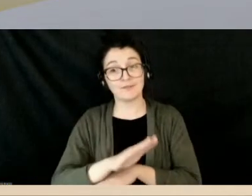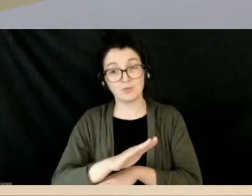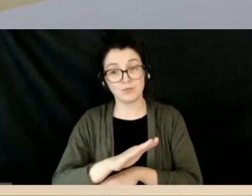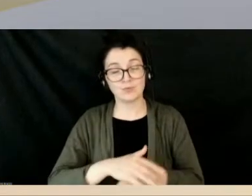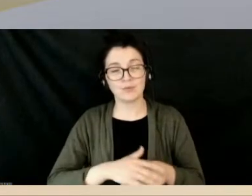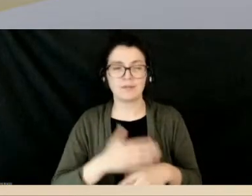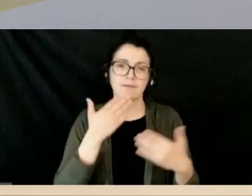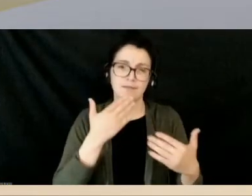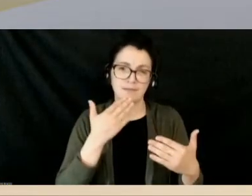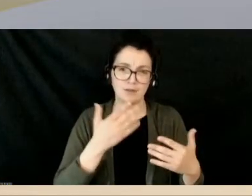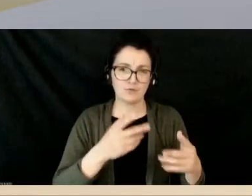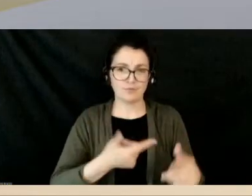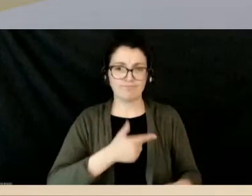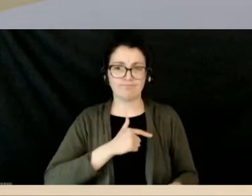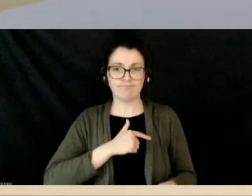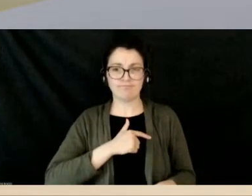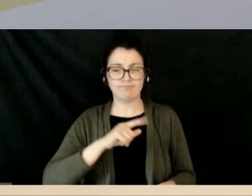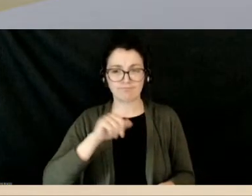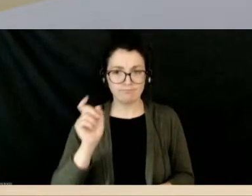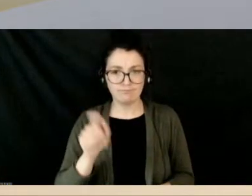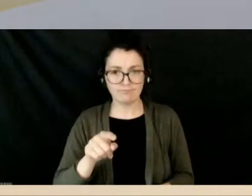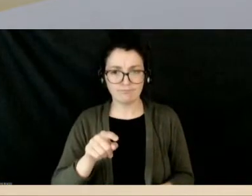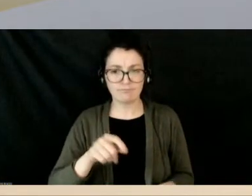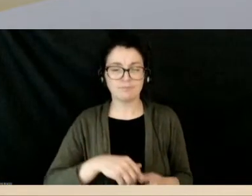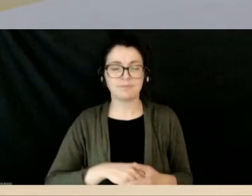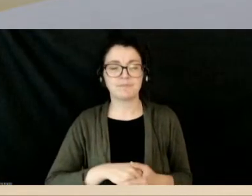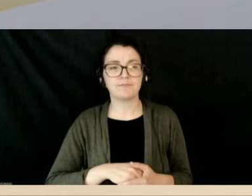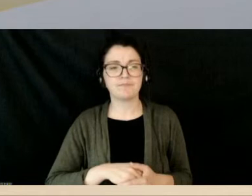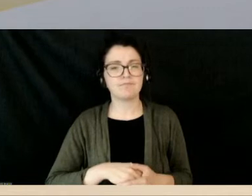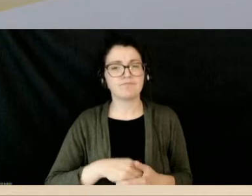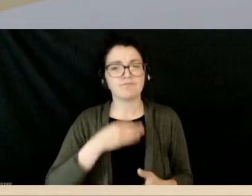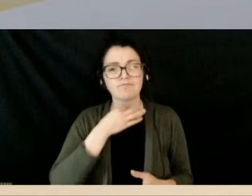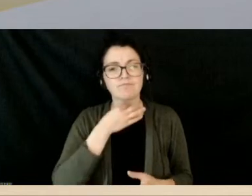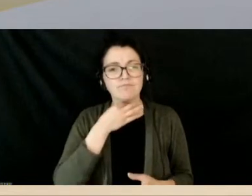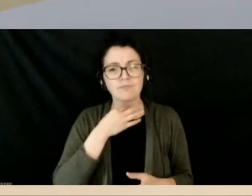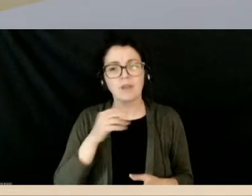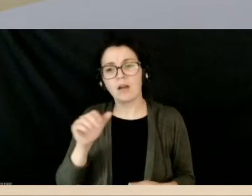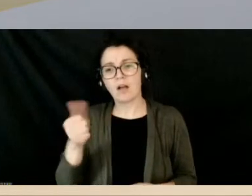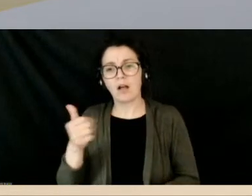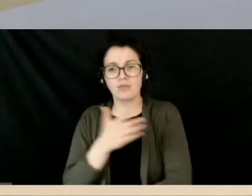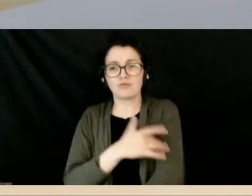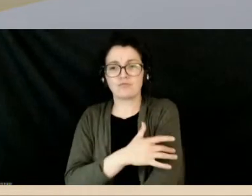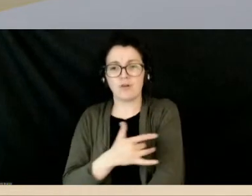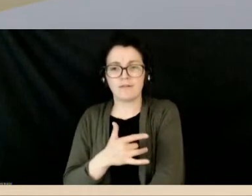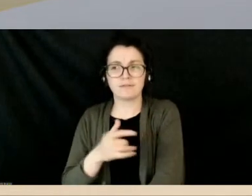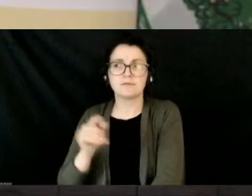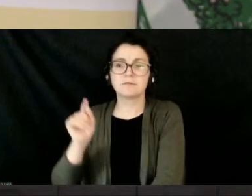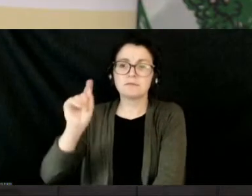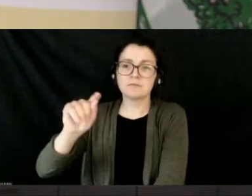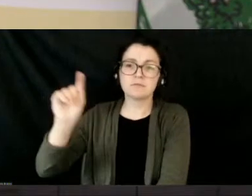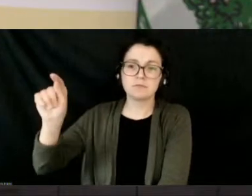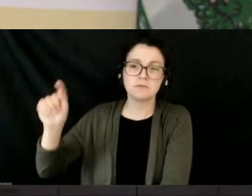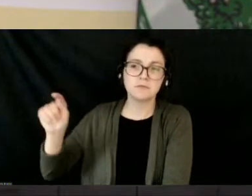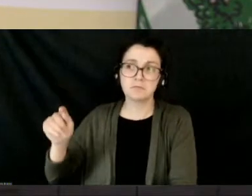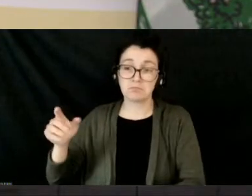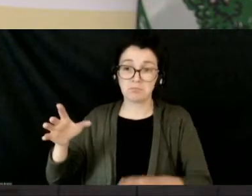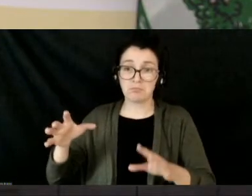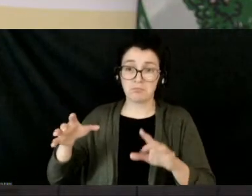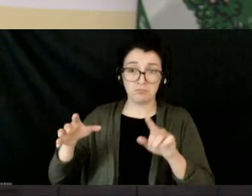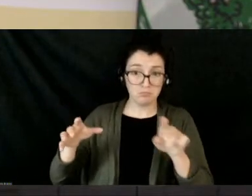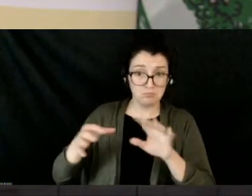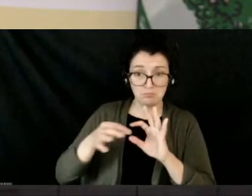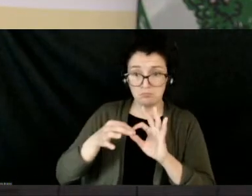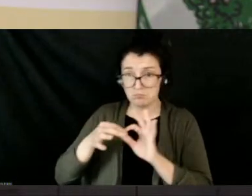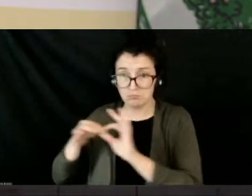what coordination, if any, there was with the other Atlantic provinces on this reopening plan ahead of